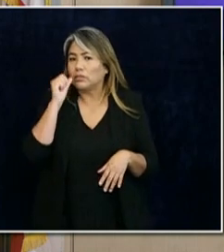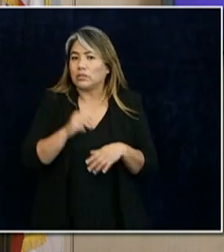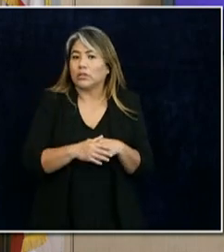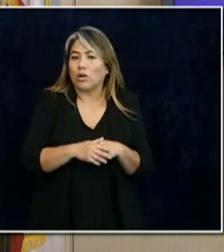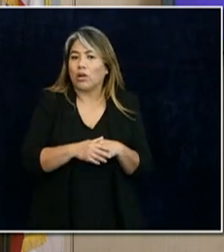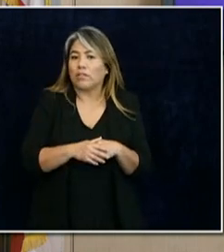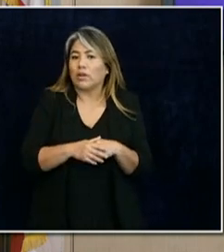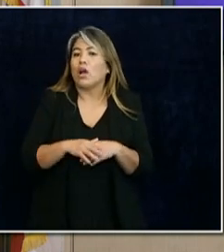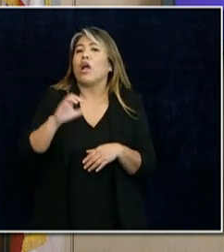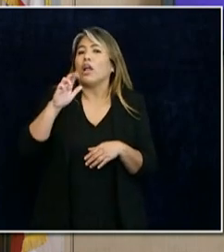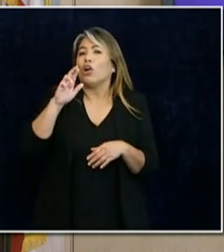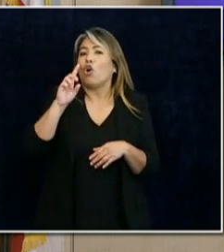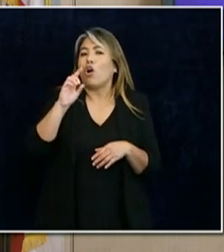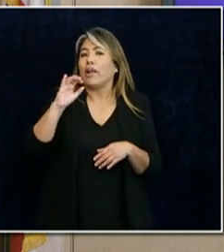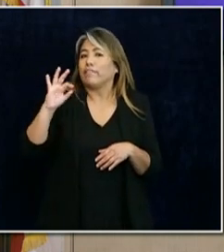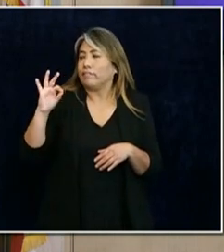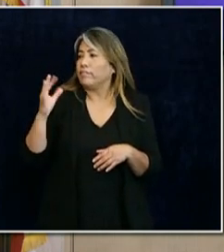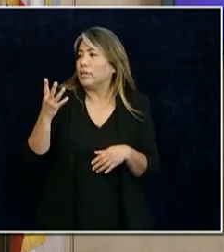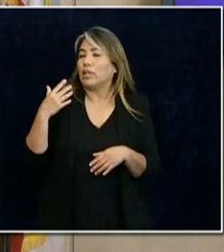Fletcher will respond.